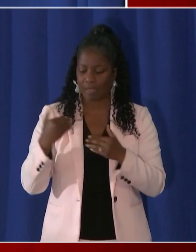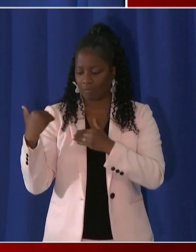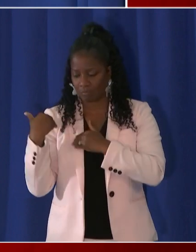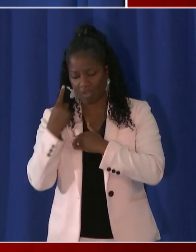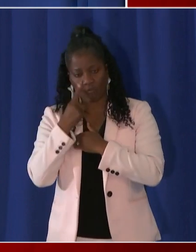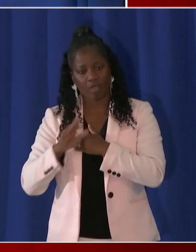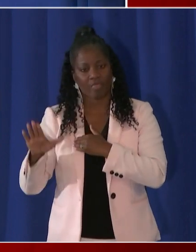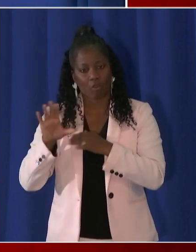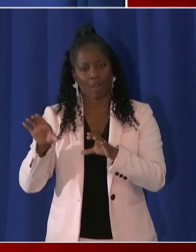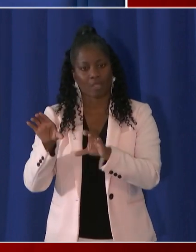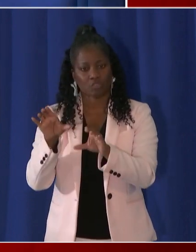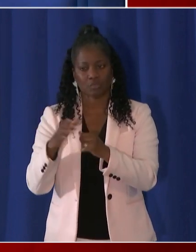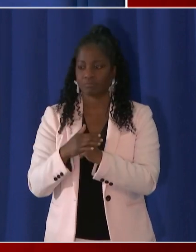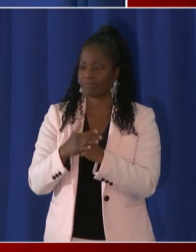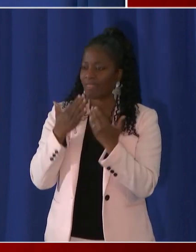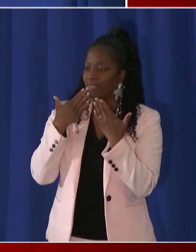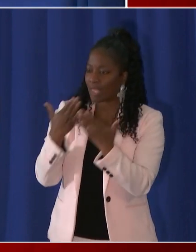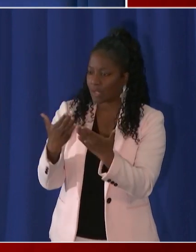Thank you.